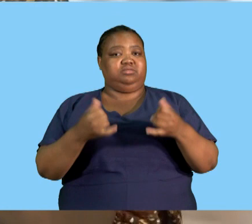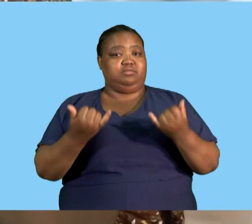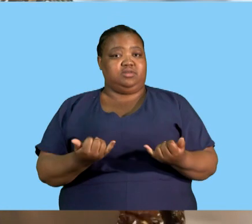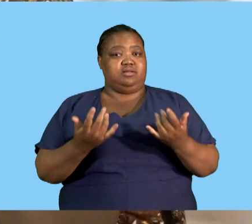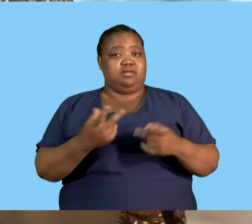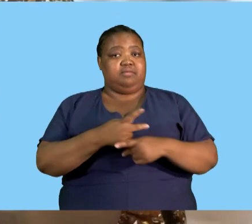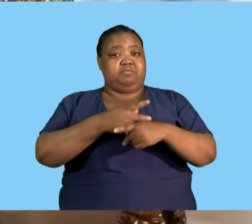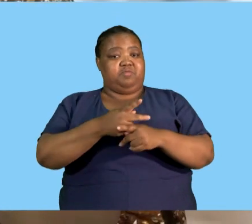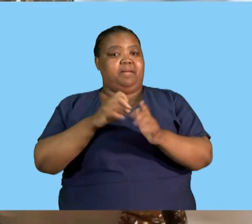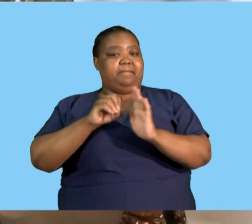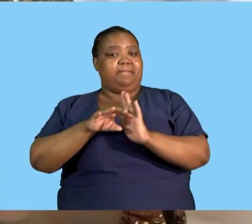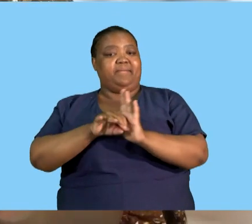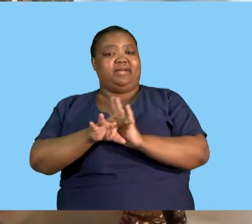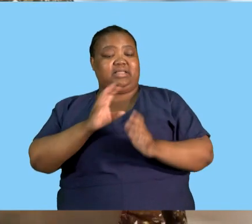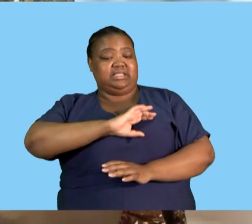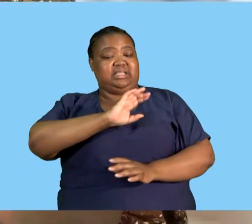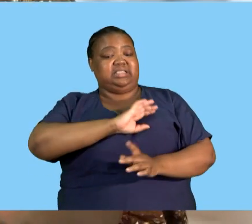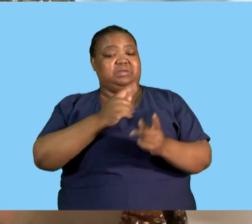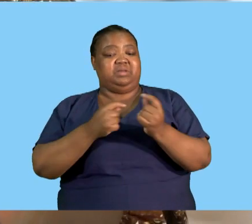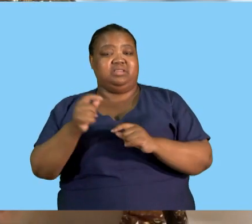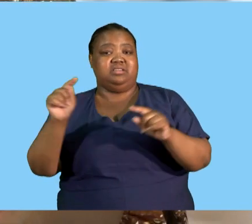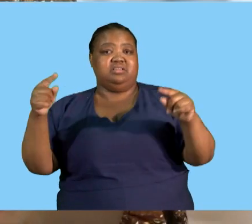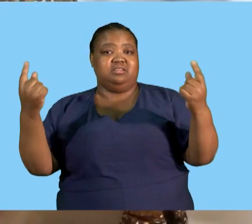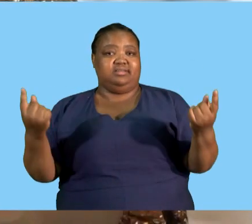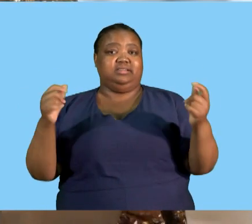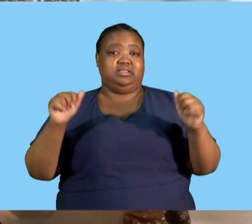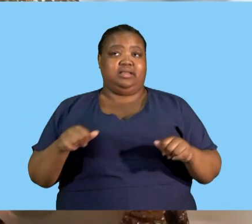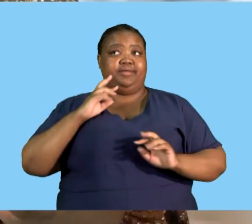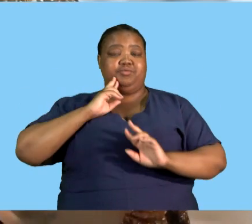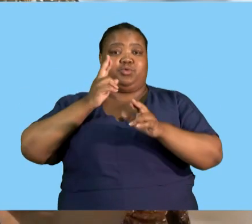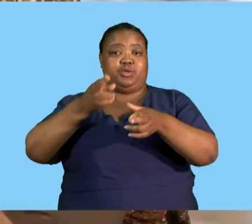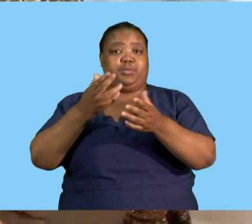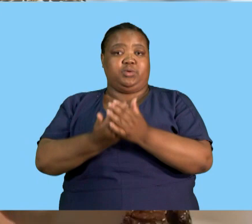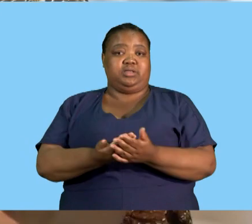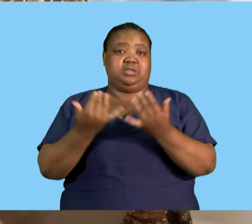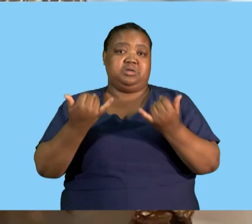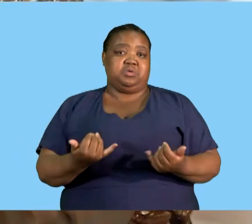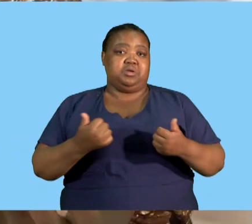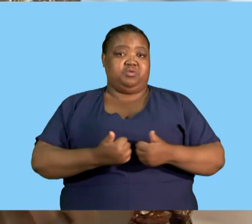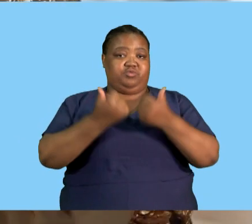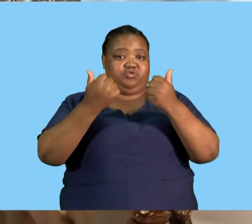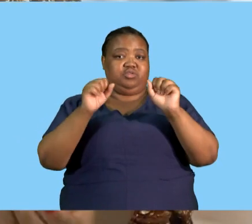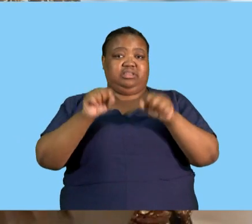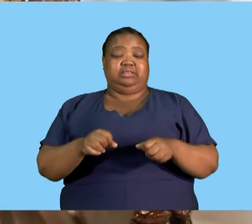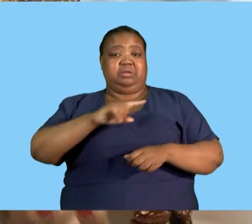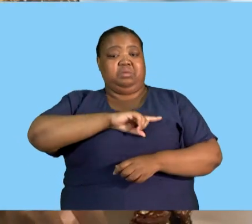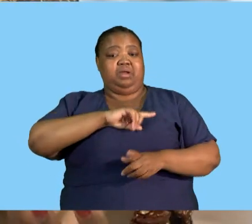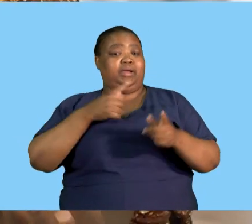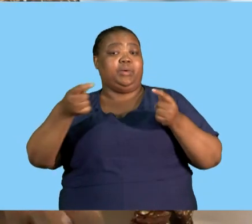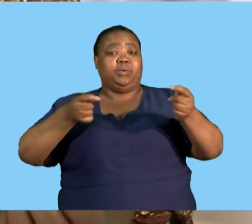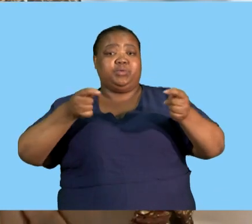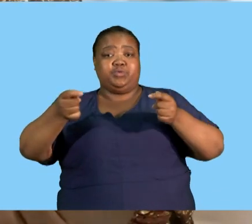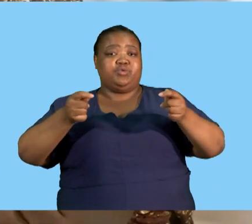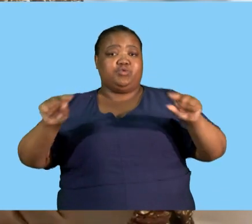that no, that cannot go to them onto the market or to the customers, or else we can be reported. So it becomes a challenge. Like I said, we've got